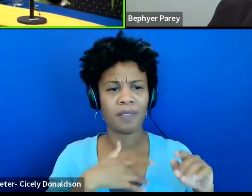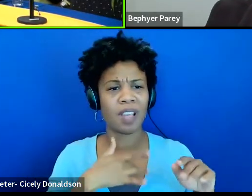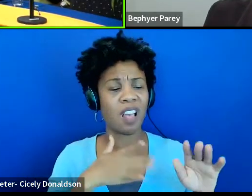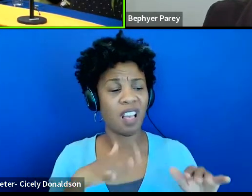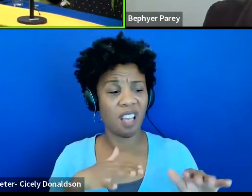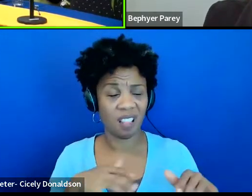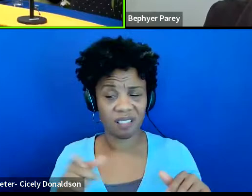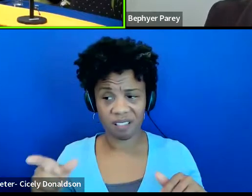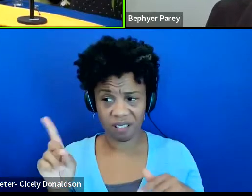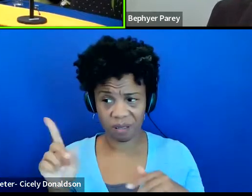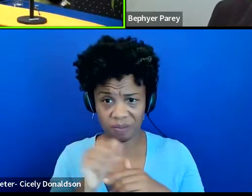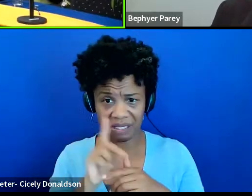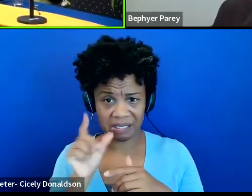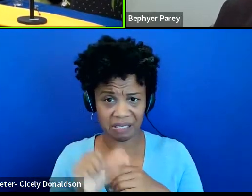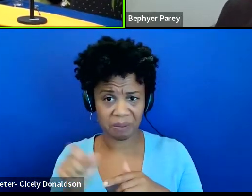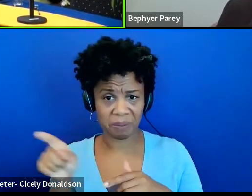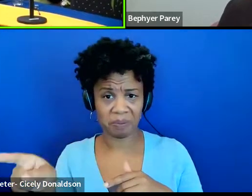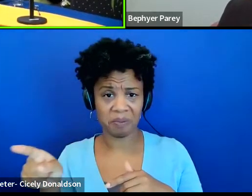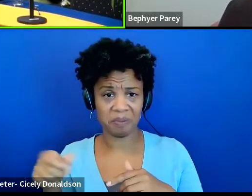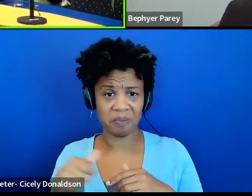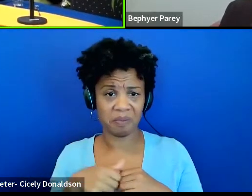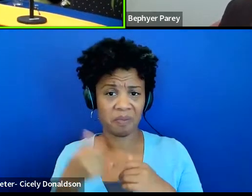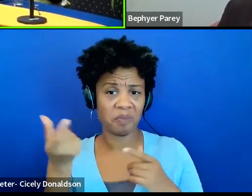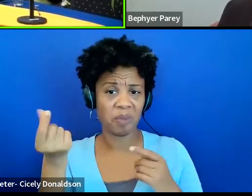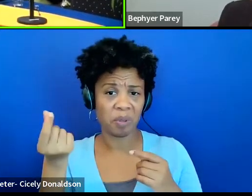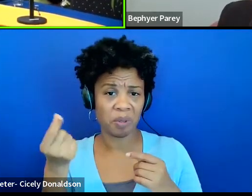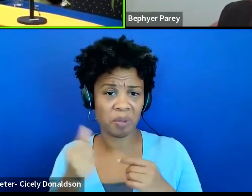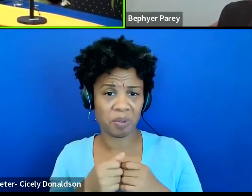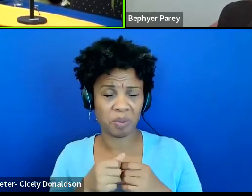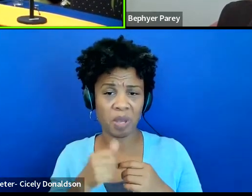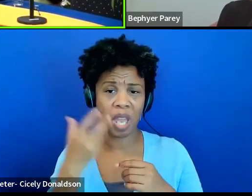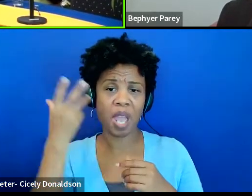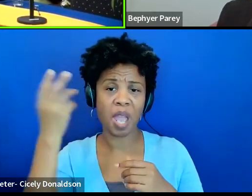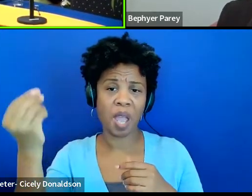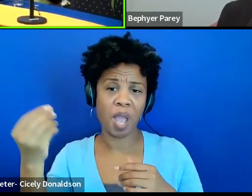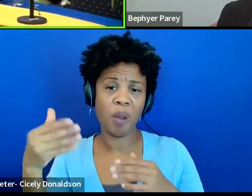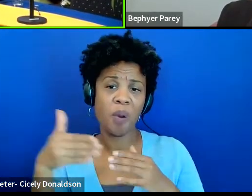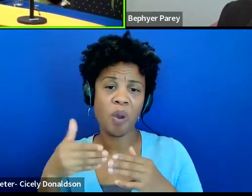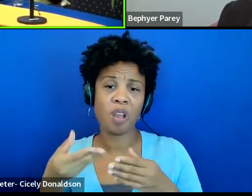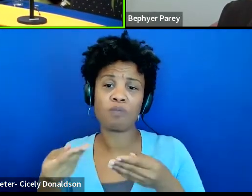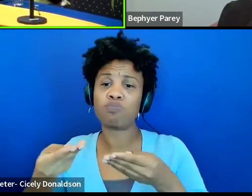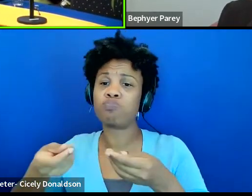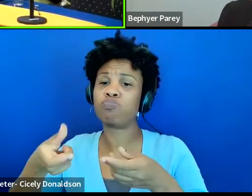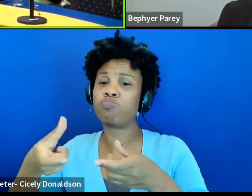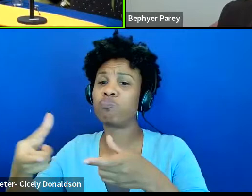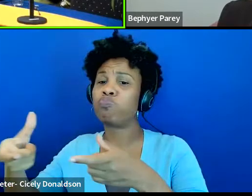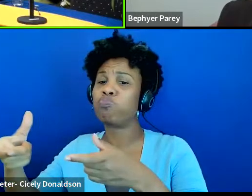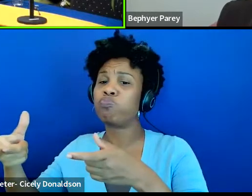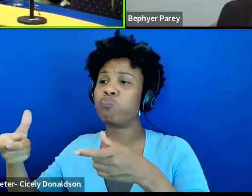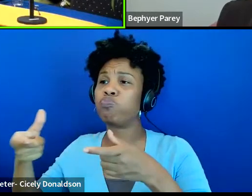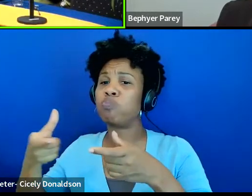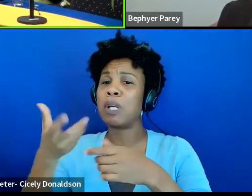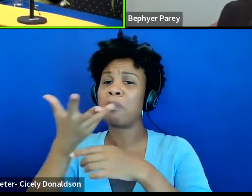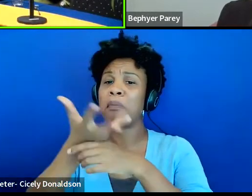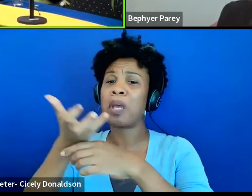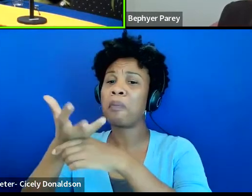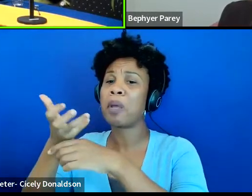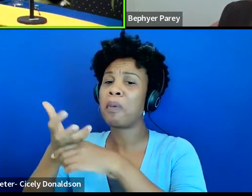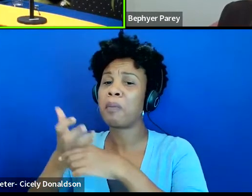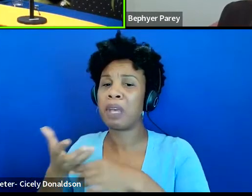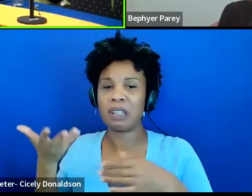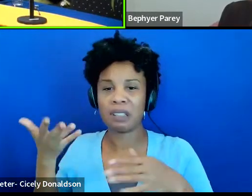disabilities, all them do, they have a shed pan and they go out on the street corner and beg. Or persons with disabilities